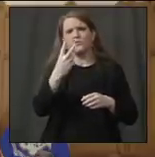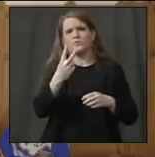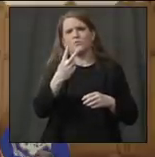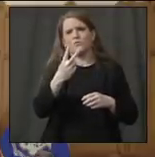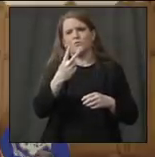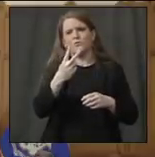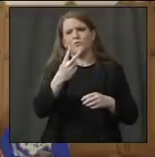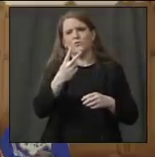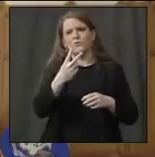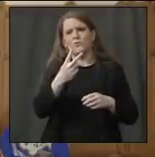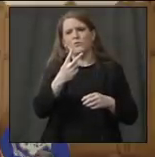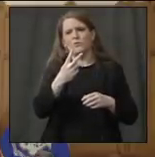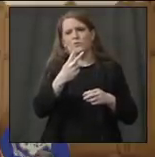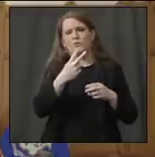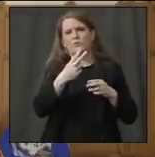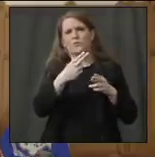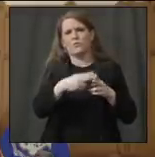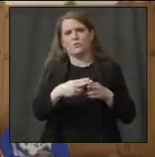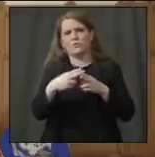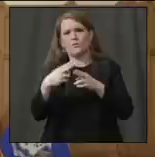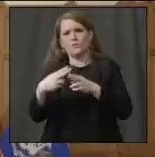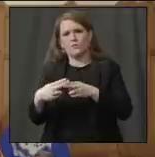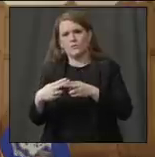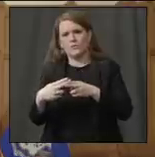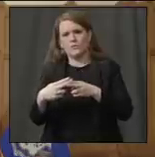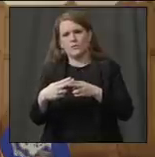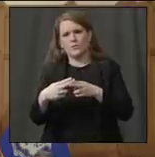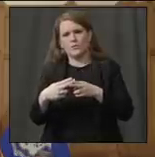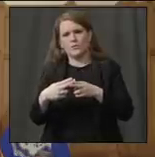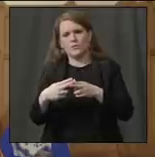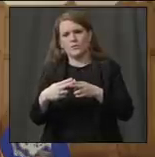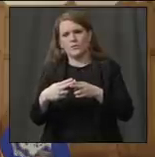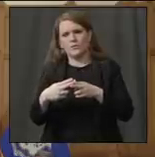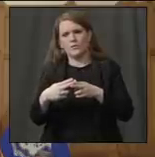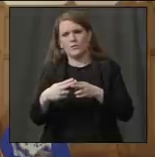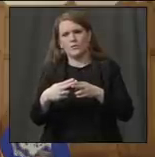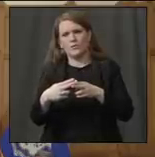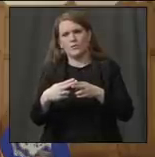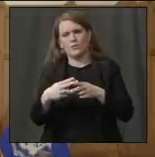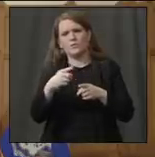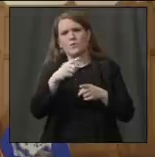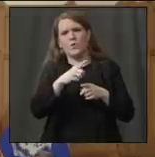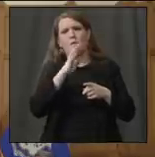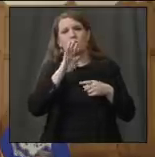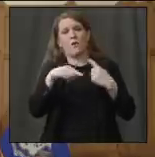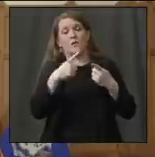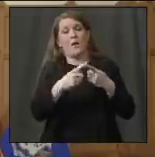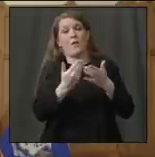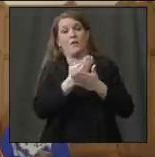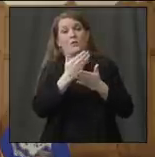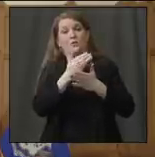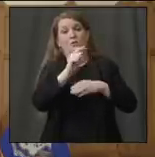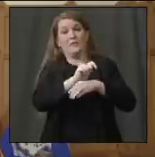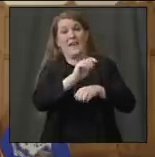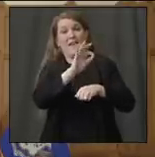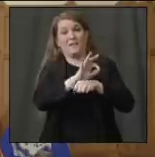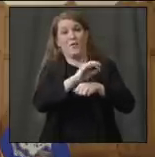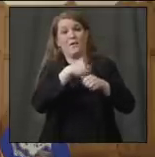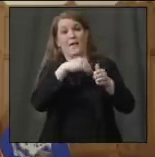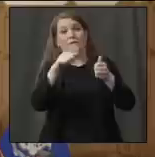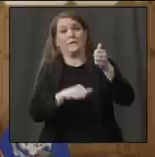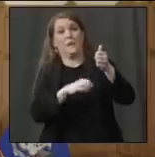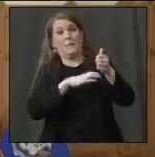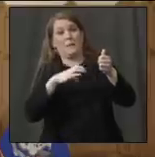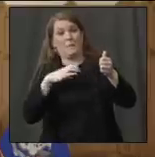to a member of the state task force, a subcommittee on testing, talking about needing 10,000 tests